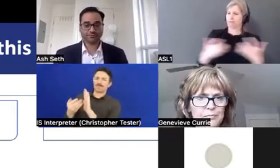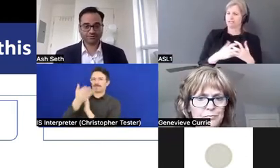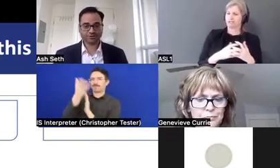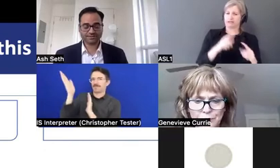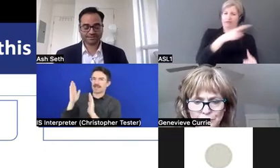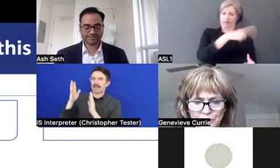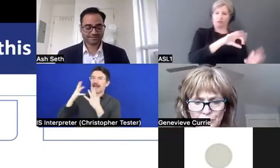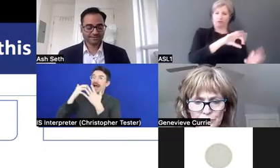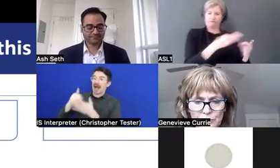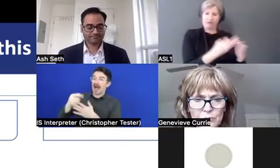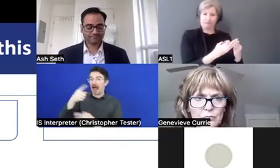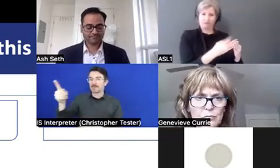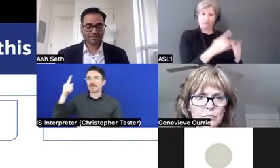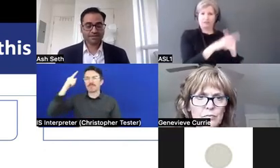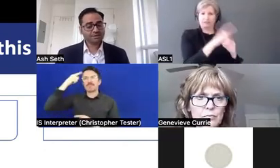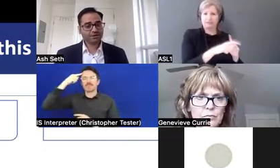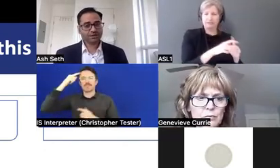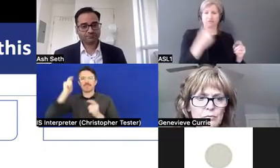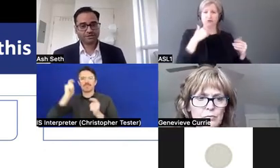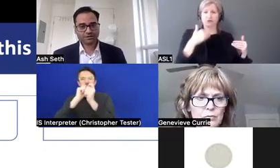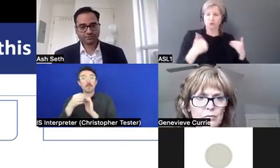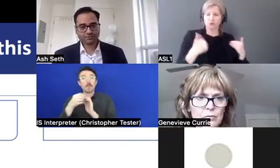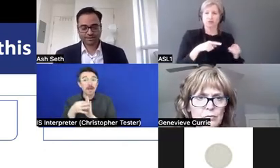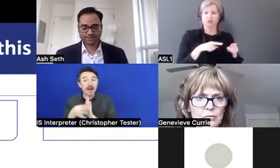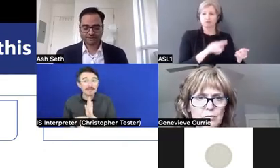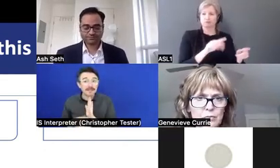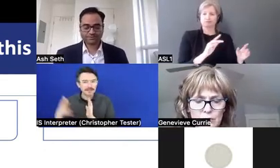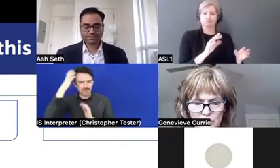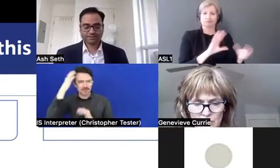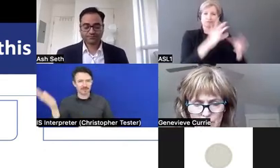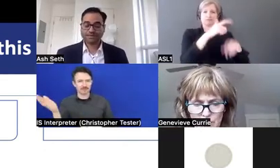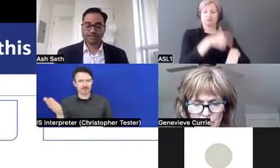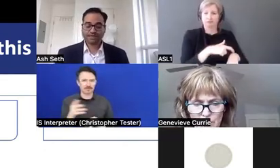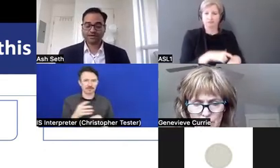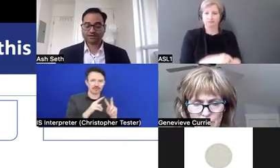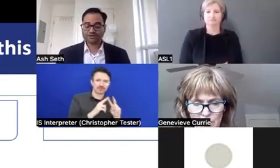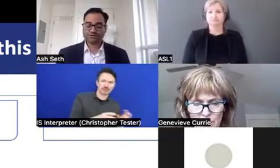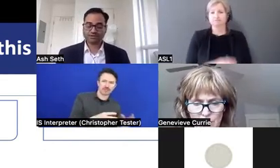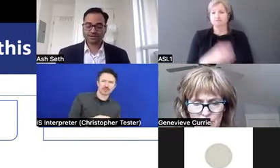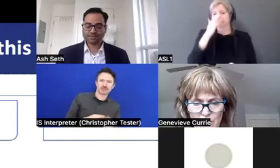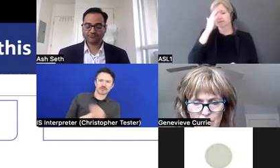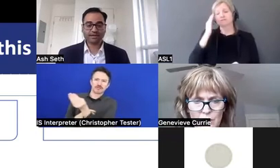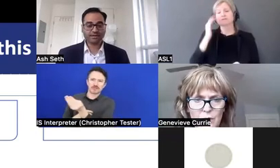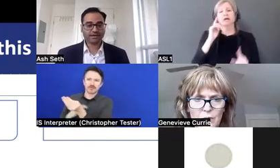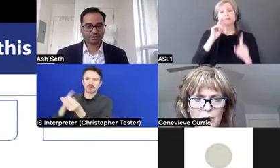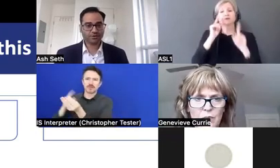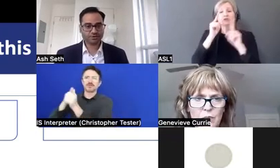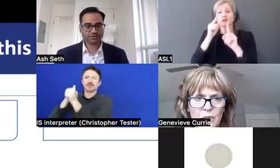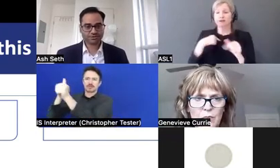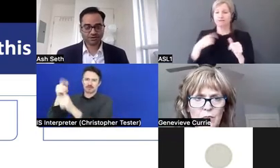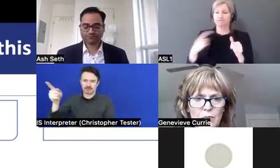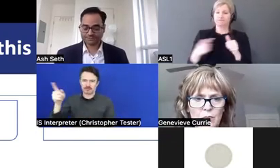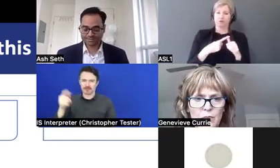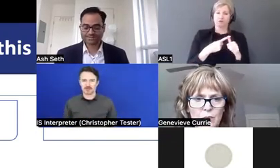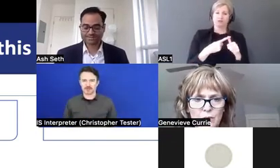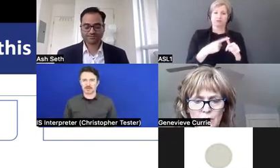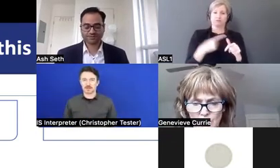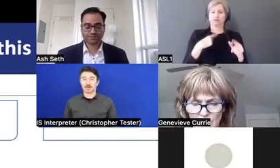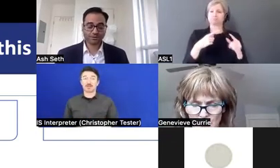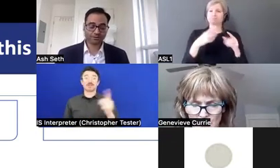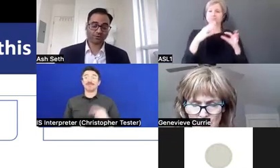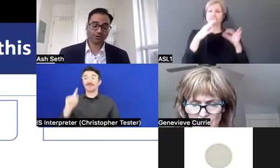during emergencies. To accomplish our objectives, we began our journey by defining our cohorts of